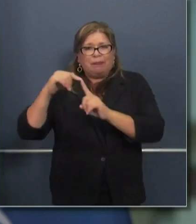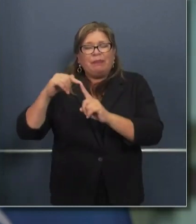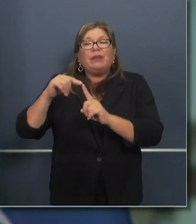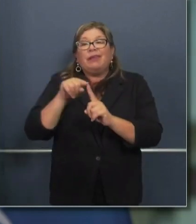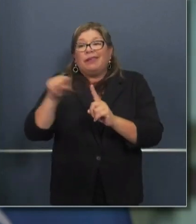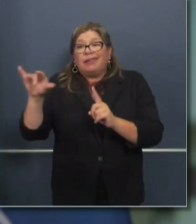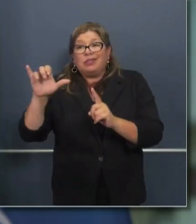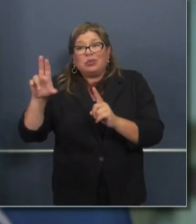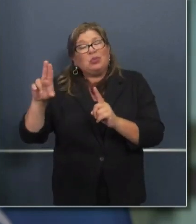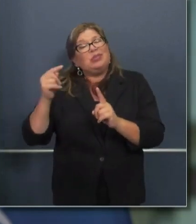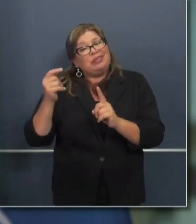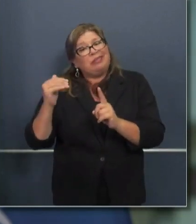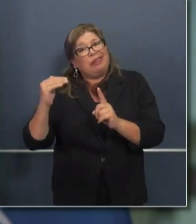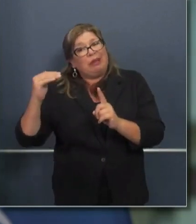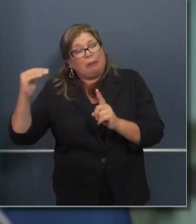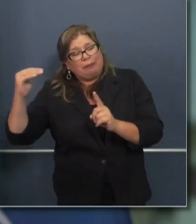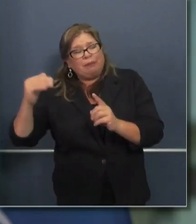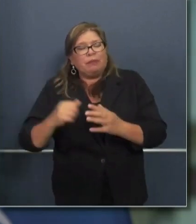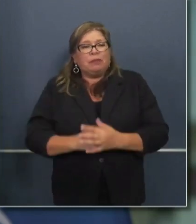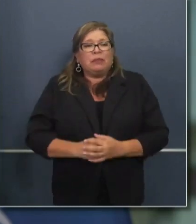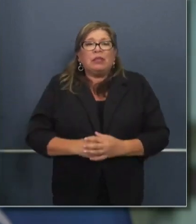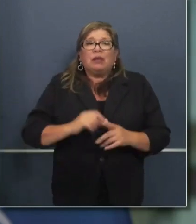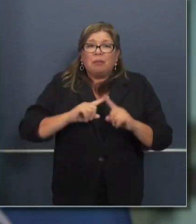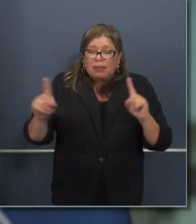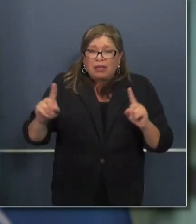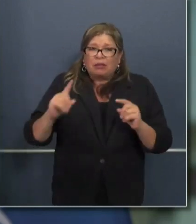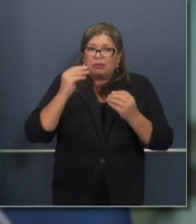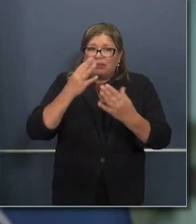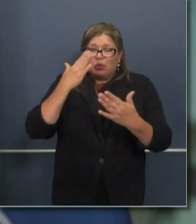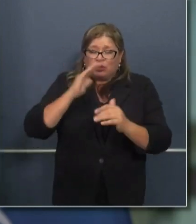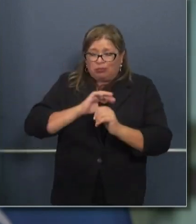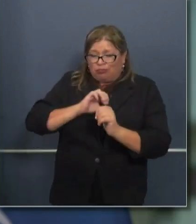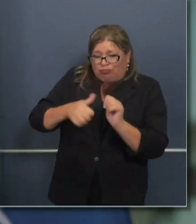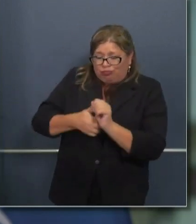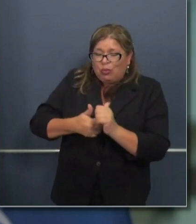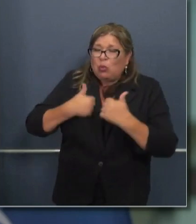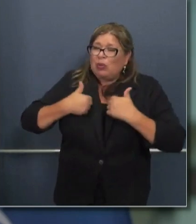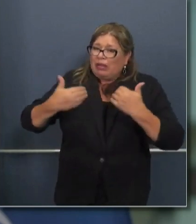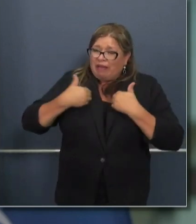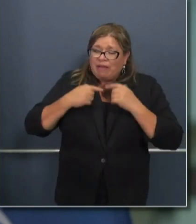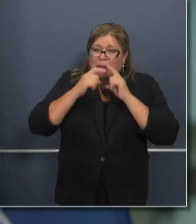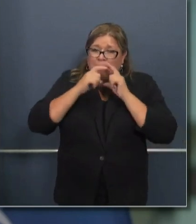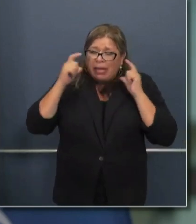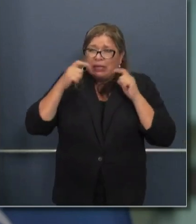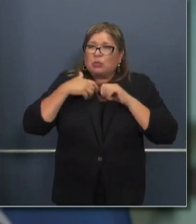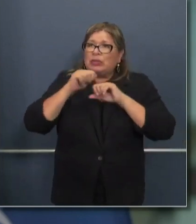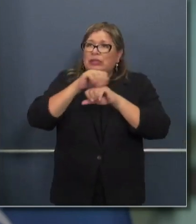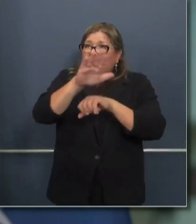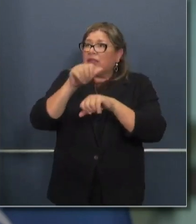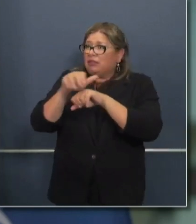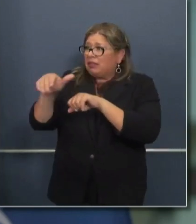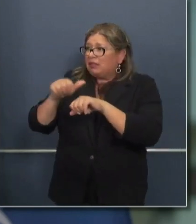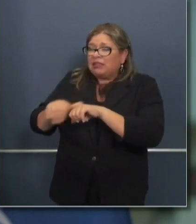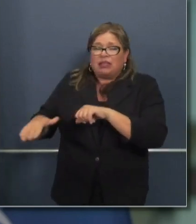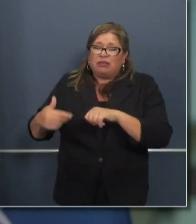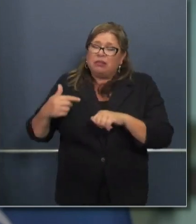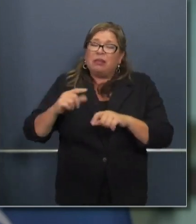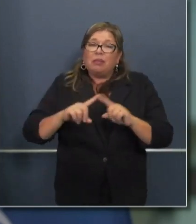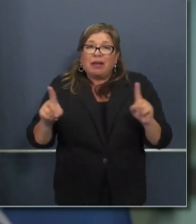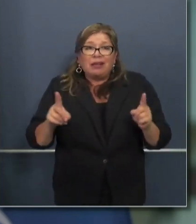more and more masks being distributed, and more, dare I say it, responsibility on each and every one of